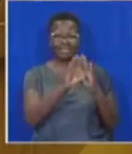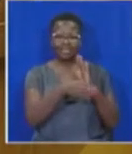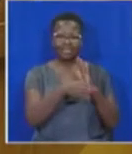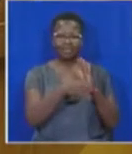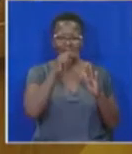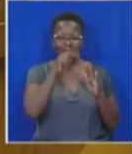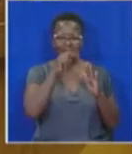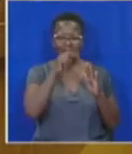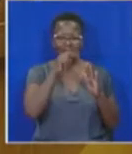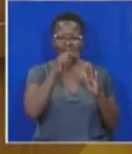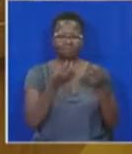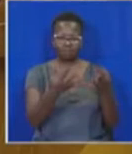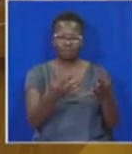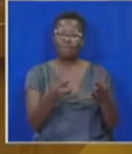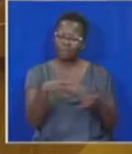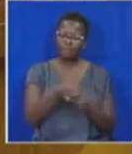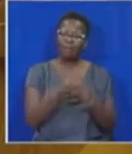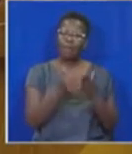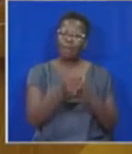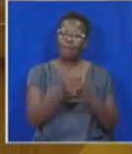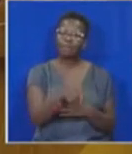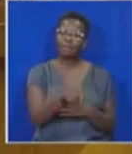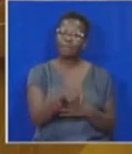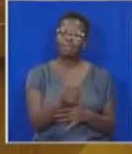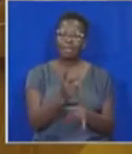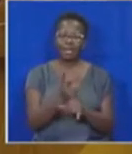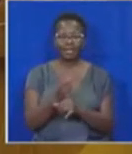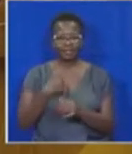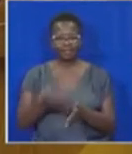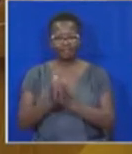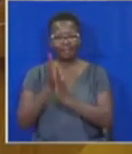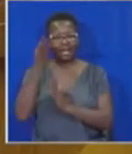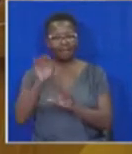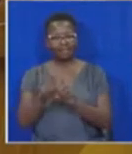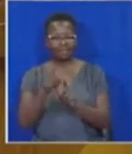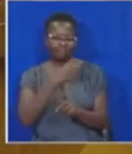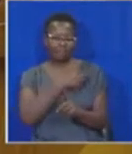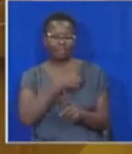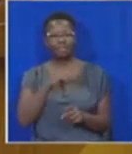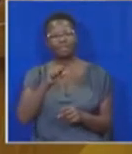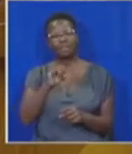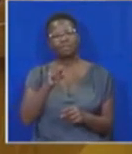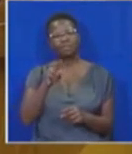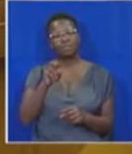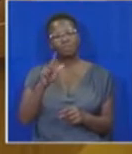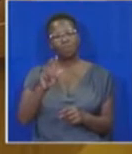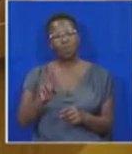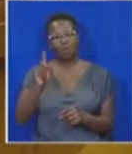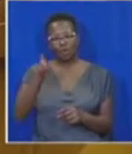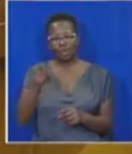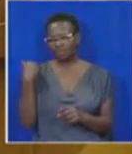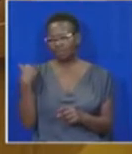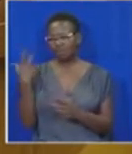needs. This includes mentally ill people, and we again call on government and Minister Sisulu to prioritize the approval and